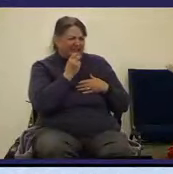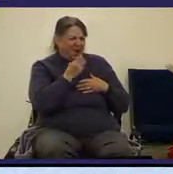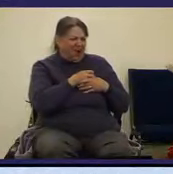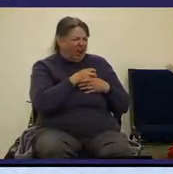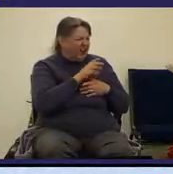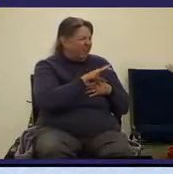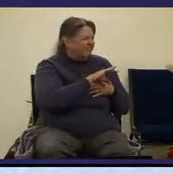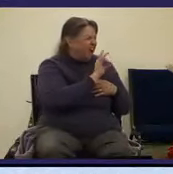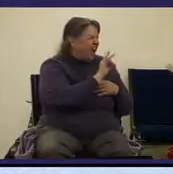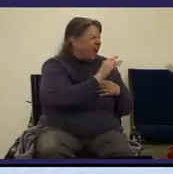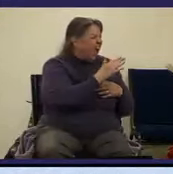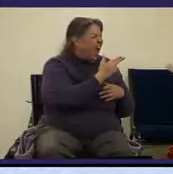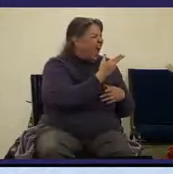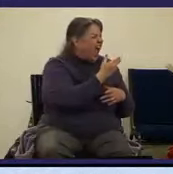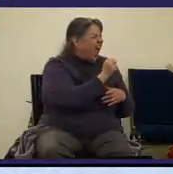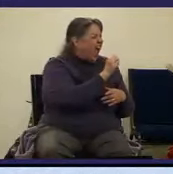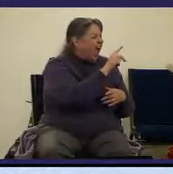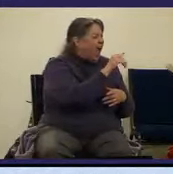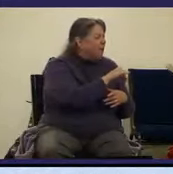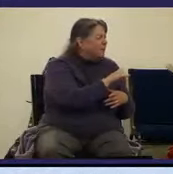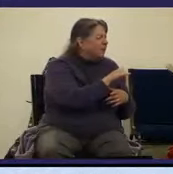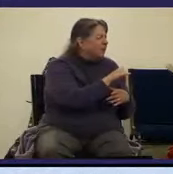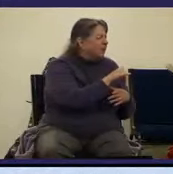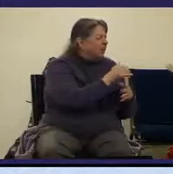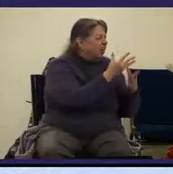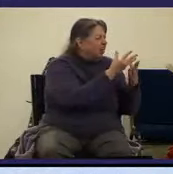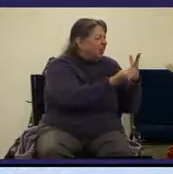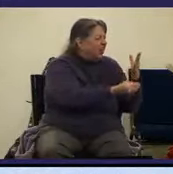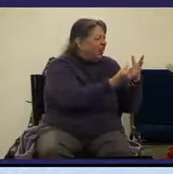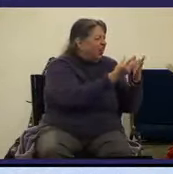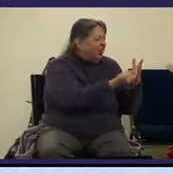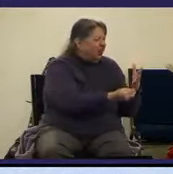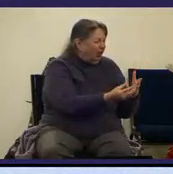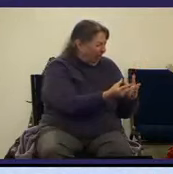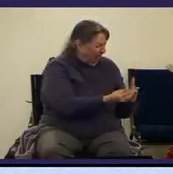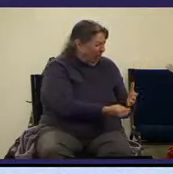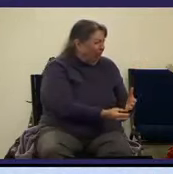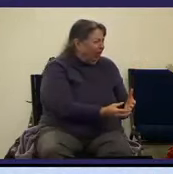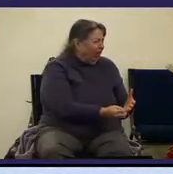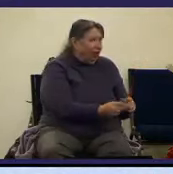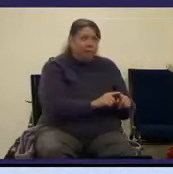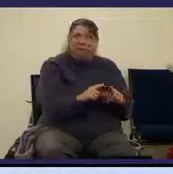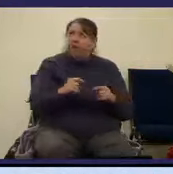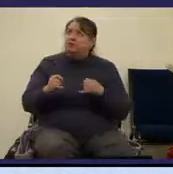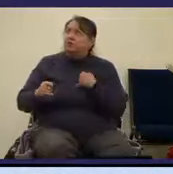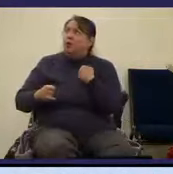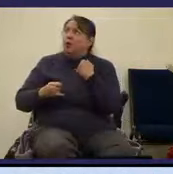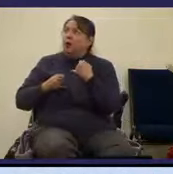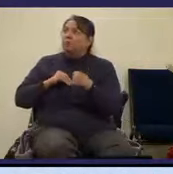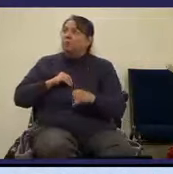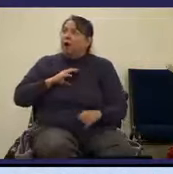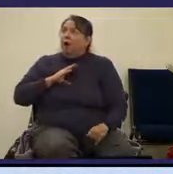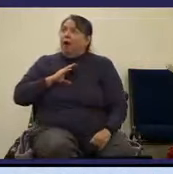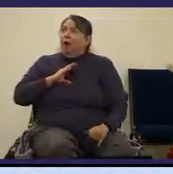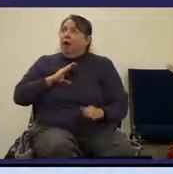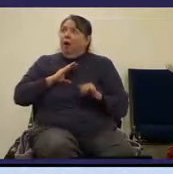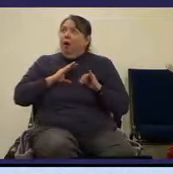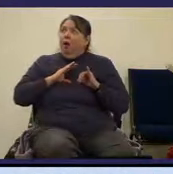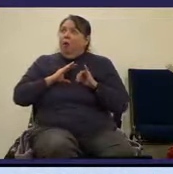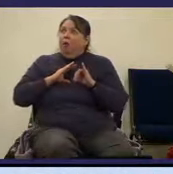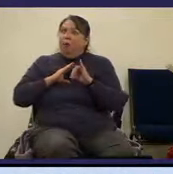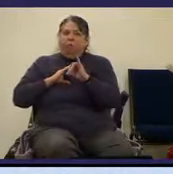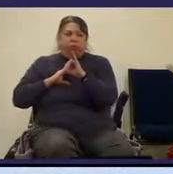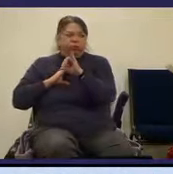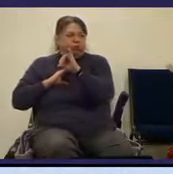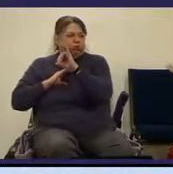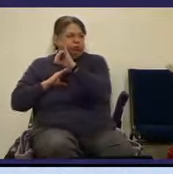happiness. Happiness comes and goes very fast, but joy comes to stay. But sometimes we have to regroup our thought life